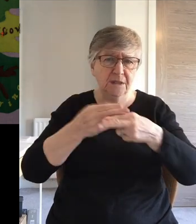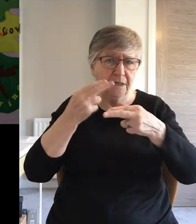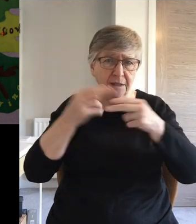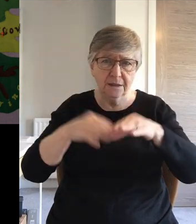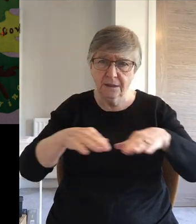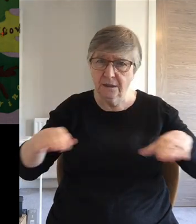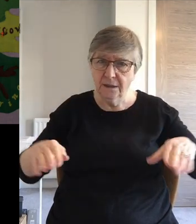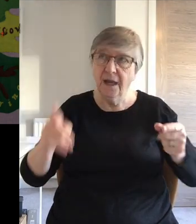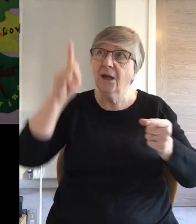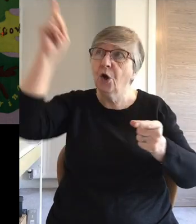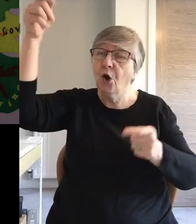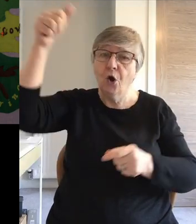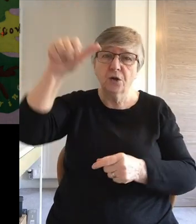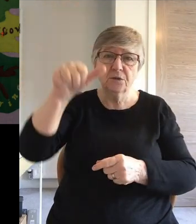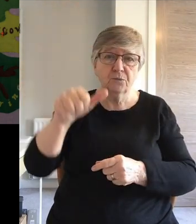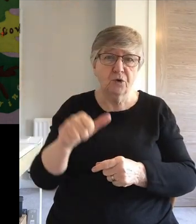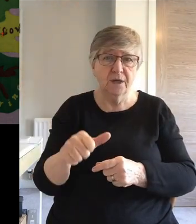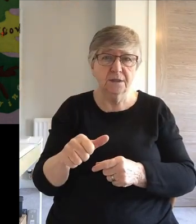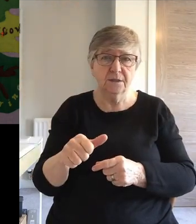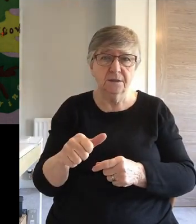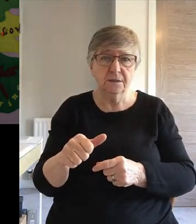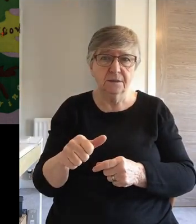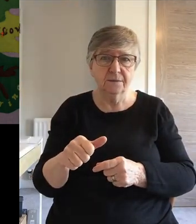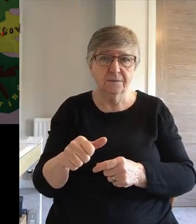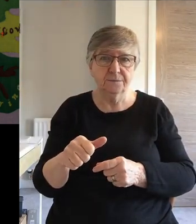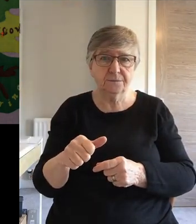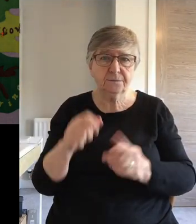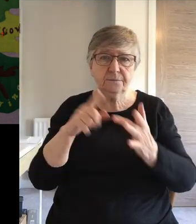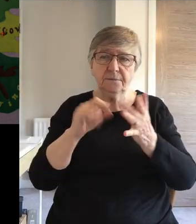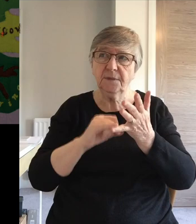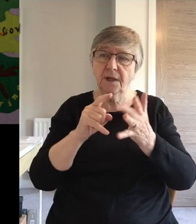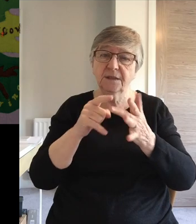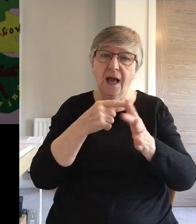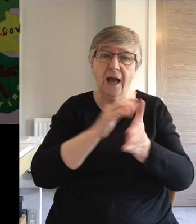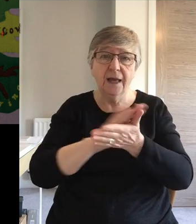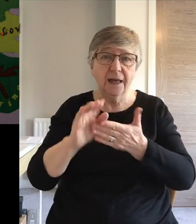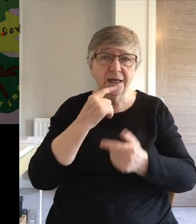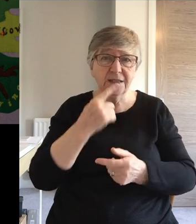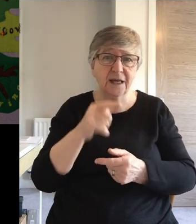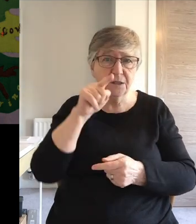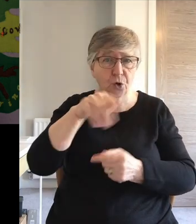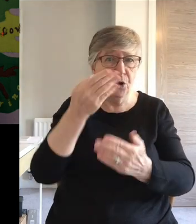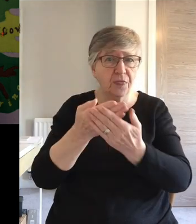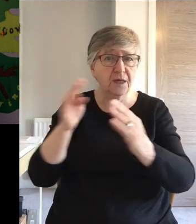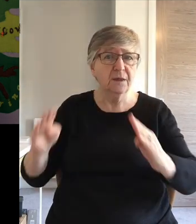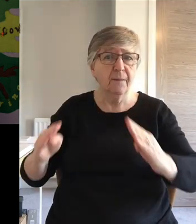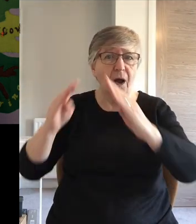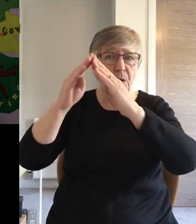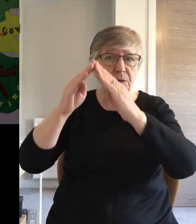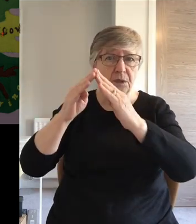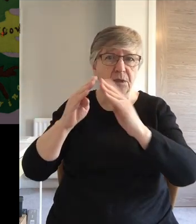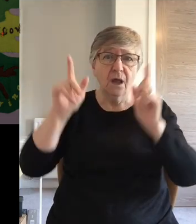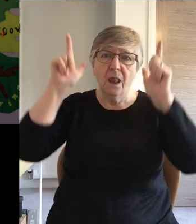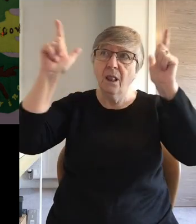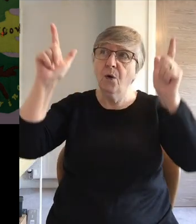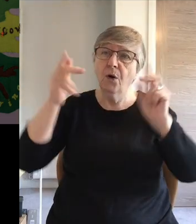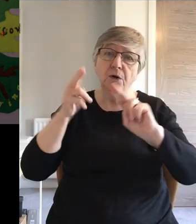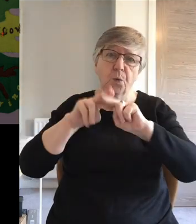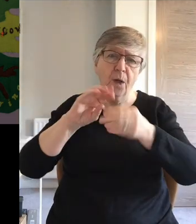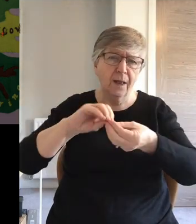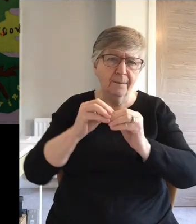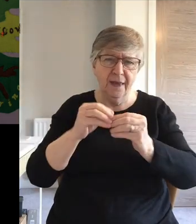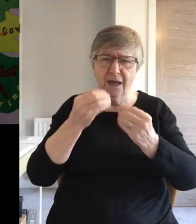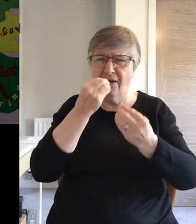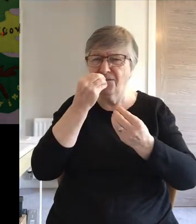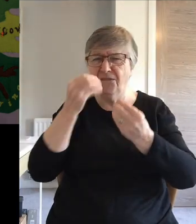God's presence as a picture of salvation. The prophet Isaiah says, "On this mountain, the Lord of hosts will make for